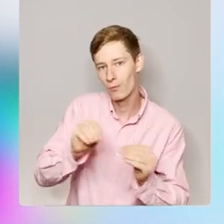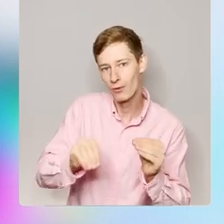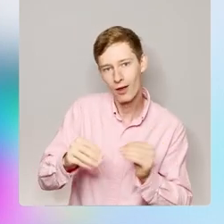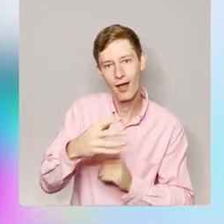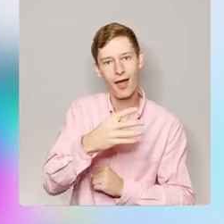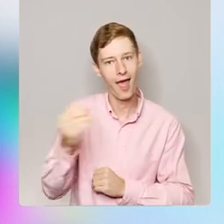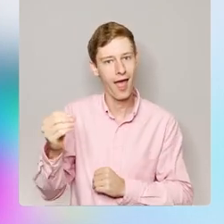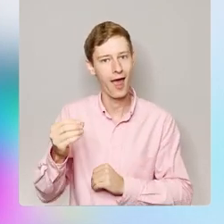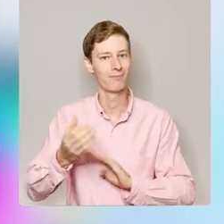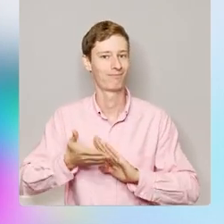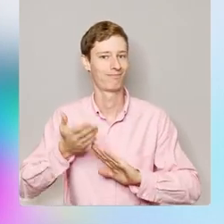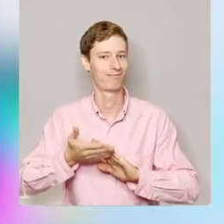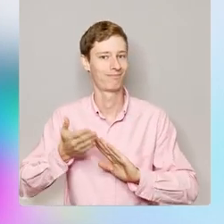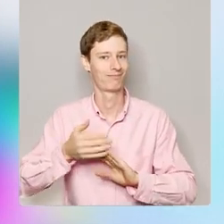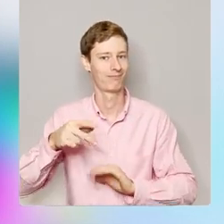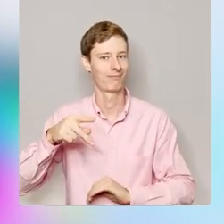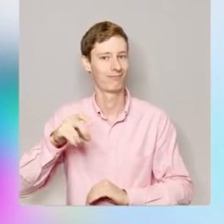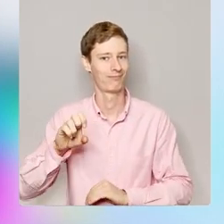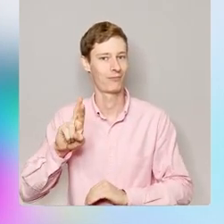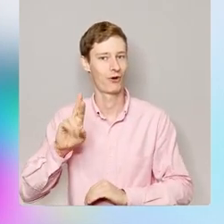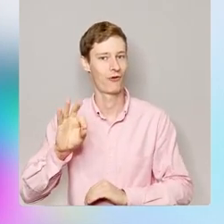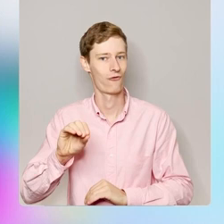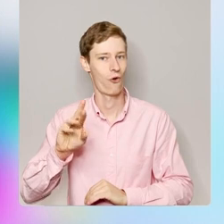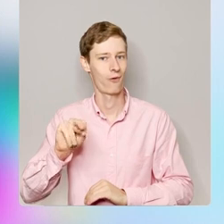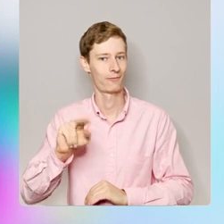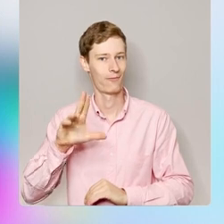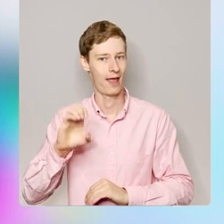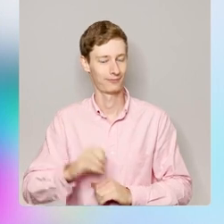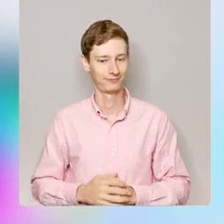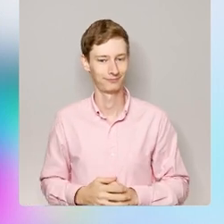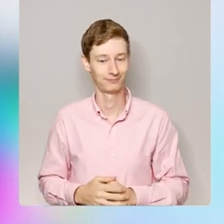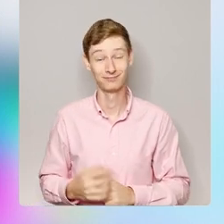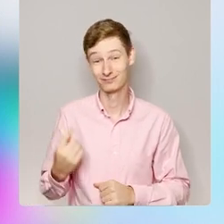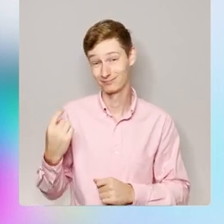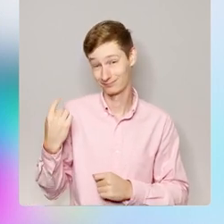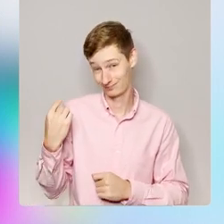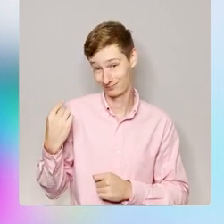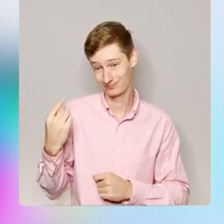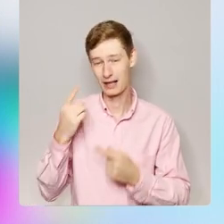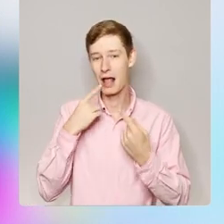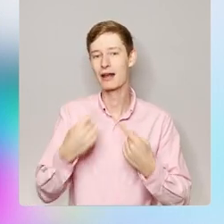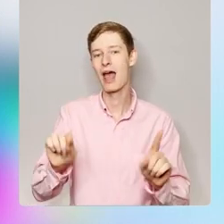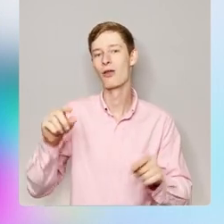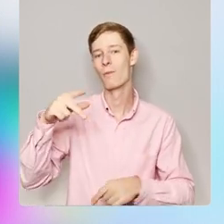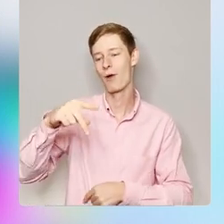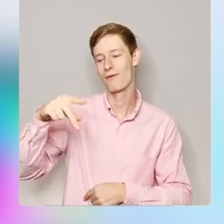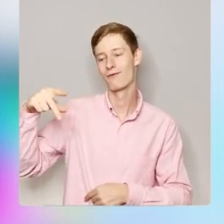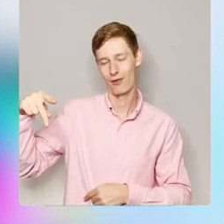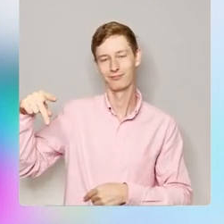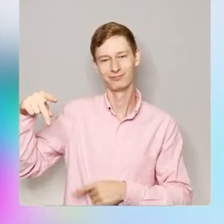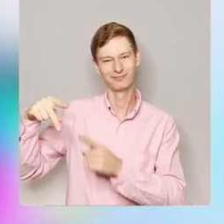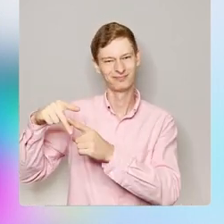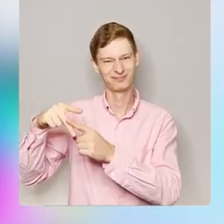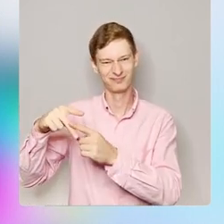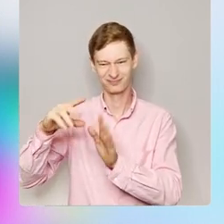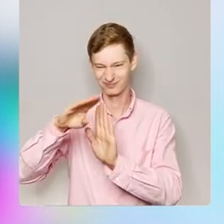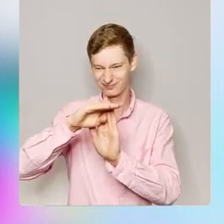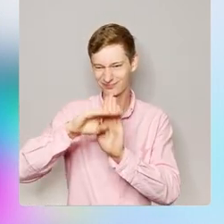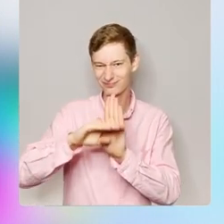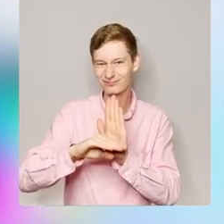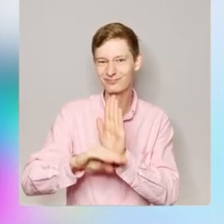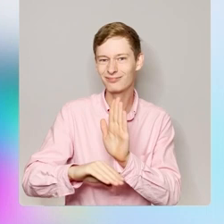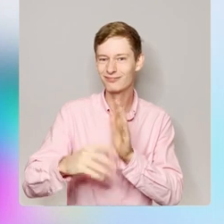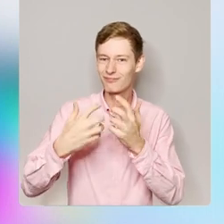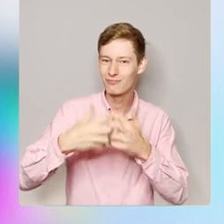performance. A year ago, we announced a Presence Platform, which is a collection of machine